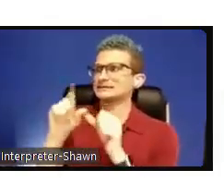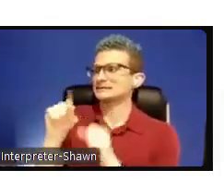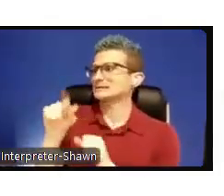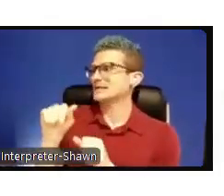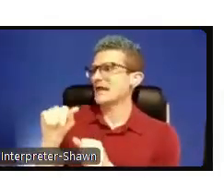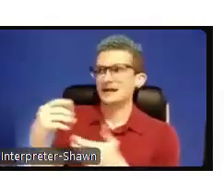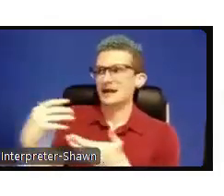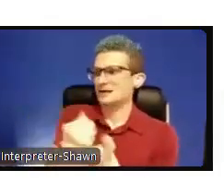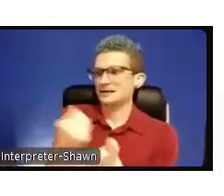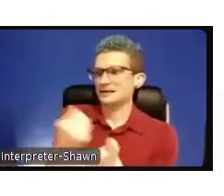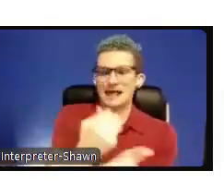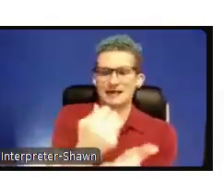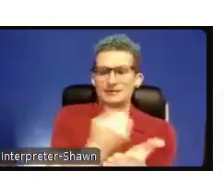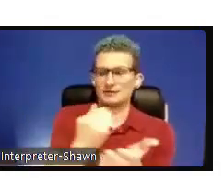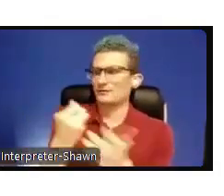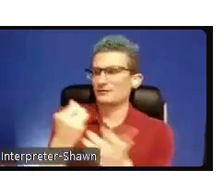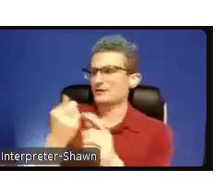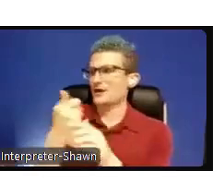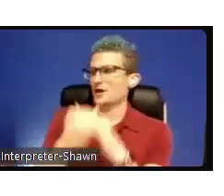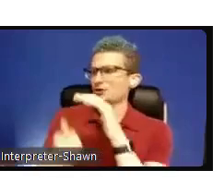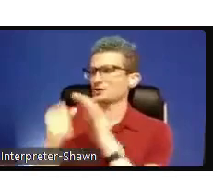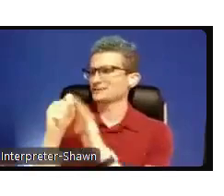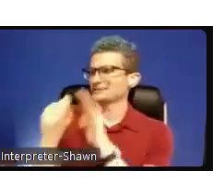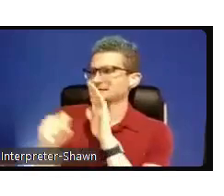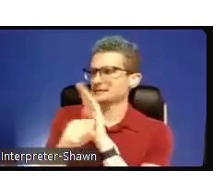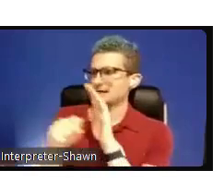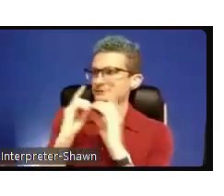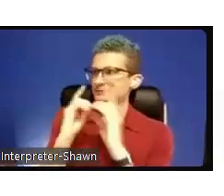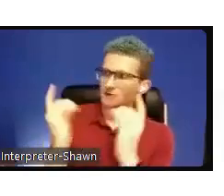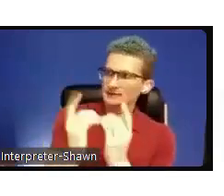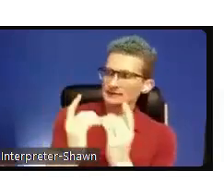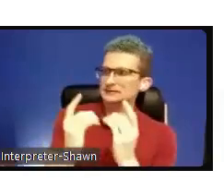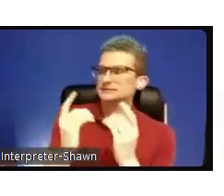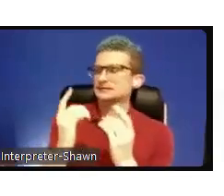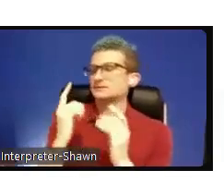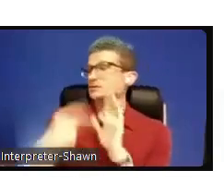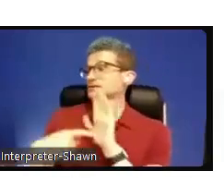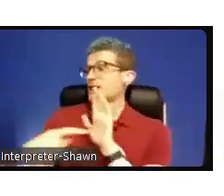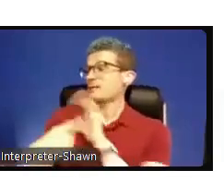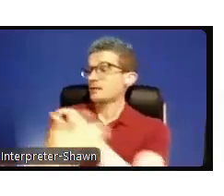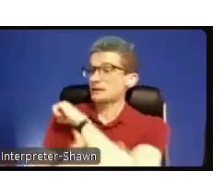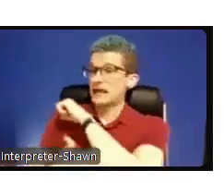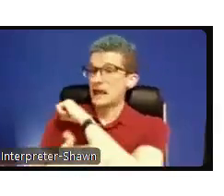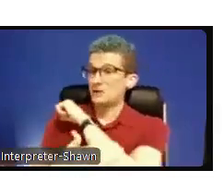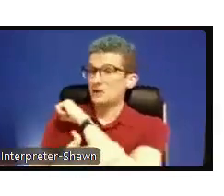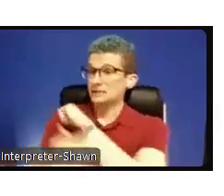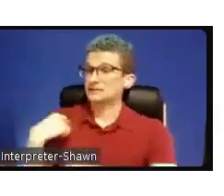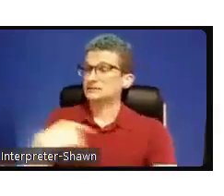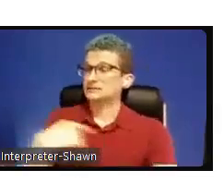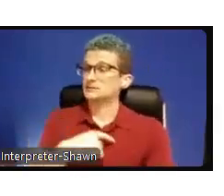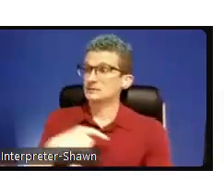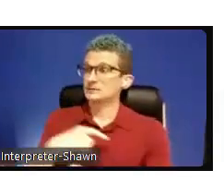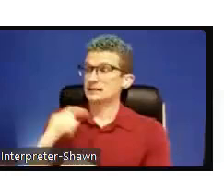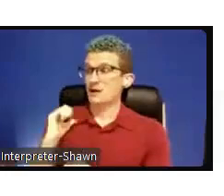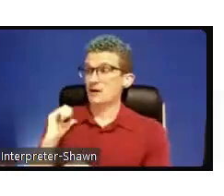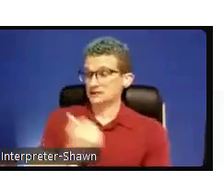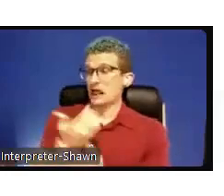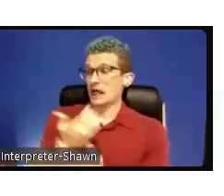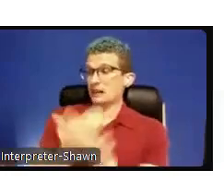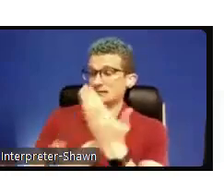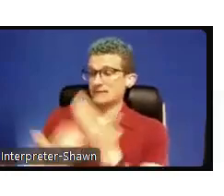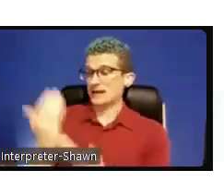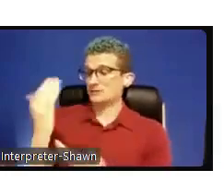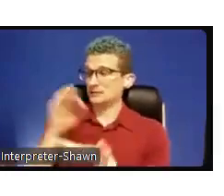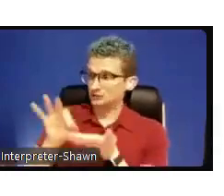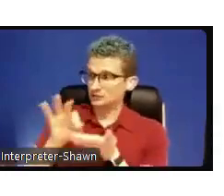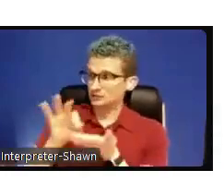departments. And I know, for example, counties we manually track our own out-of-state placement